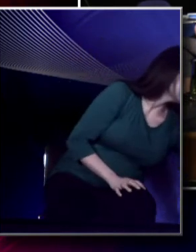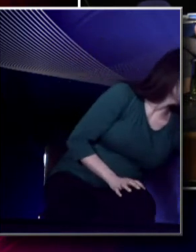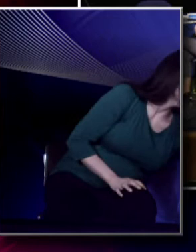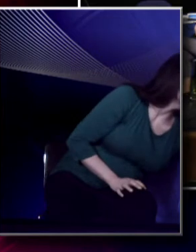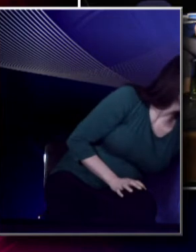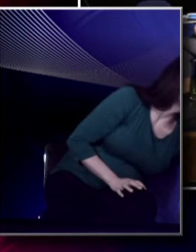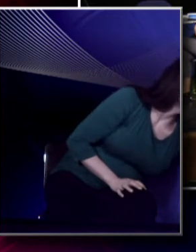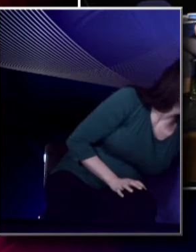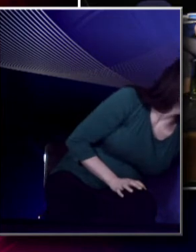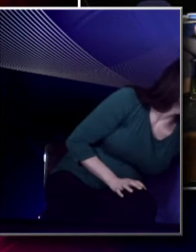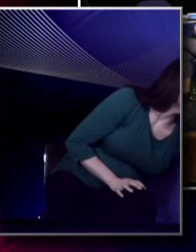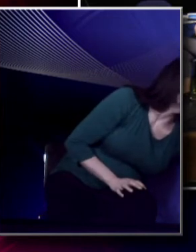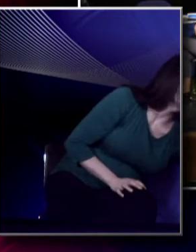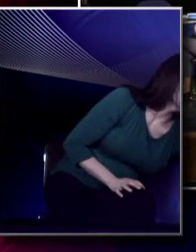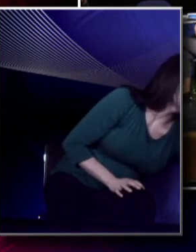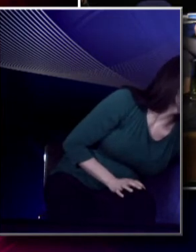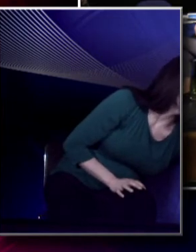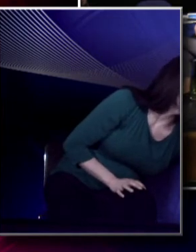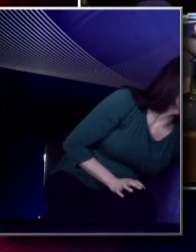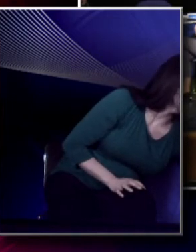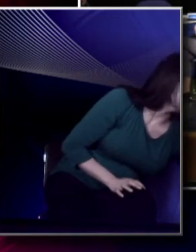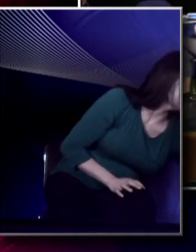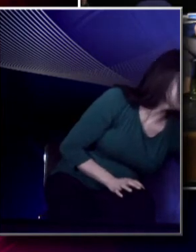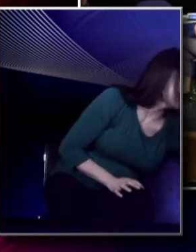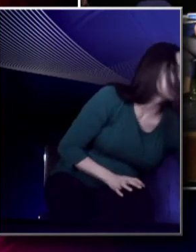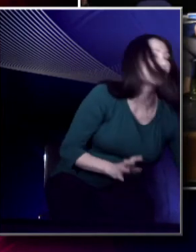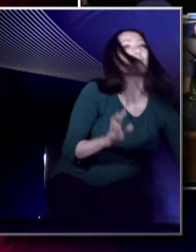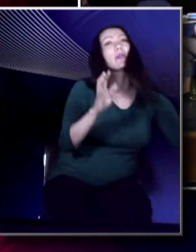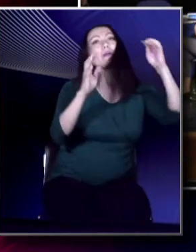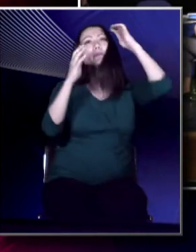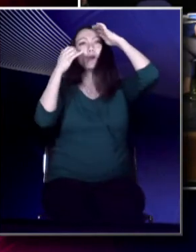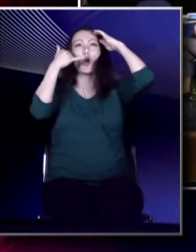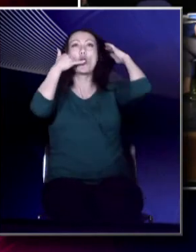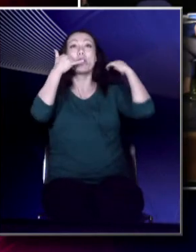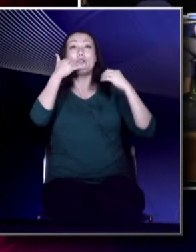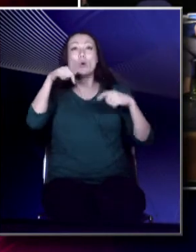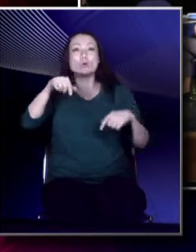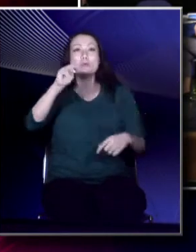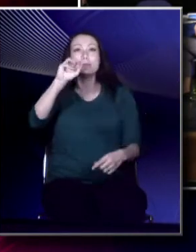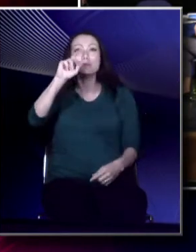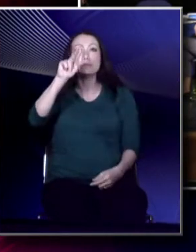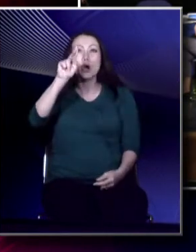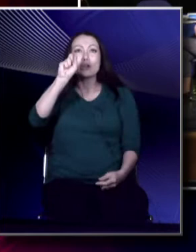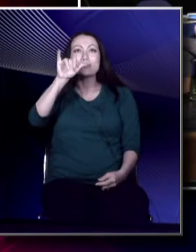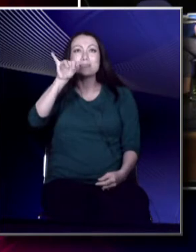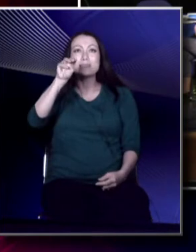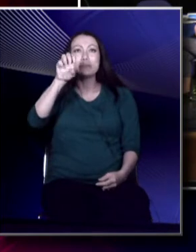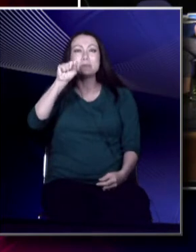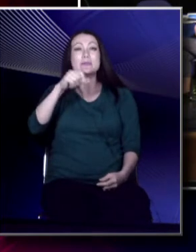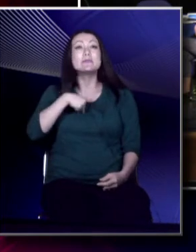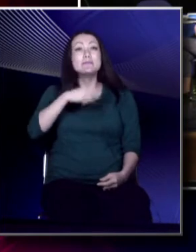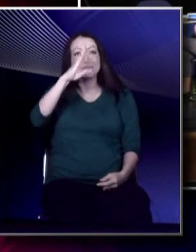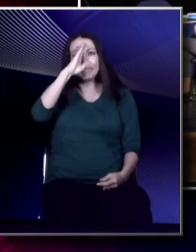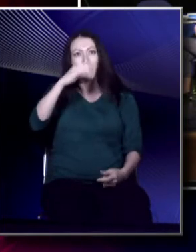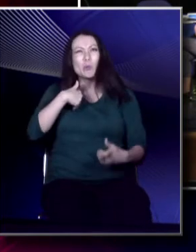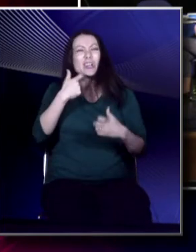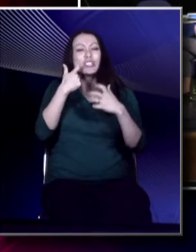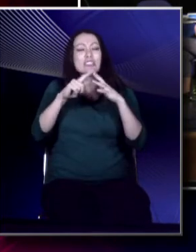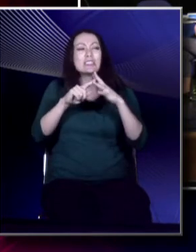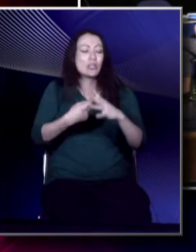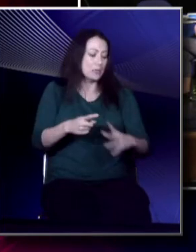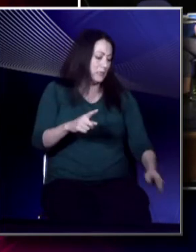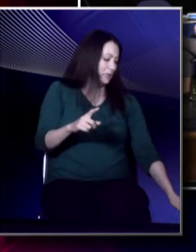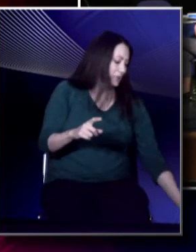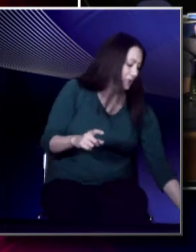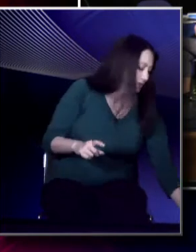Okay, I think we're going to go ahead and... Hi, this is Mark Sims. Hi, Dr. Sims. We're literally just getting started. Okay.